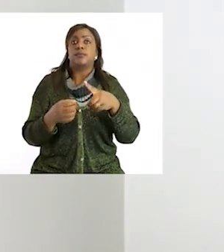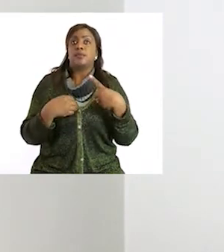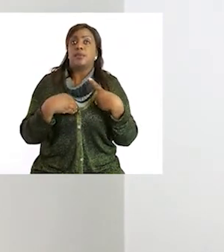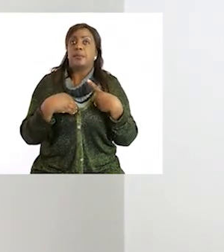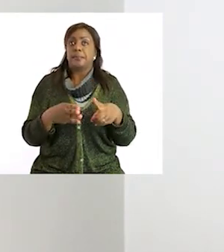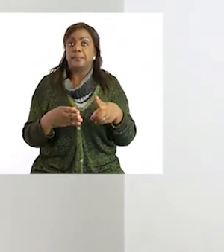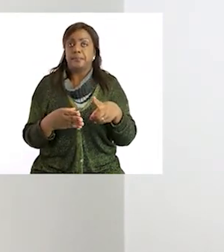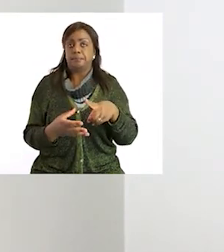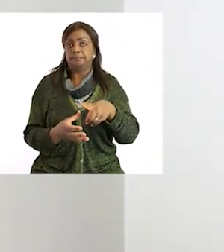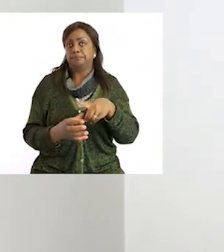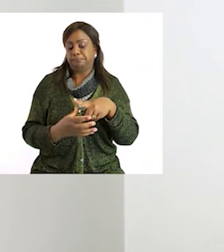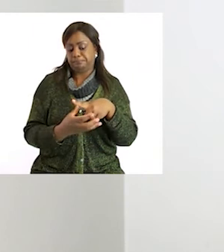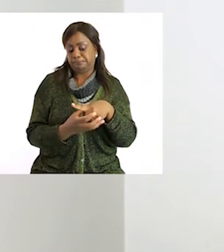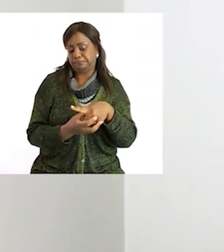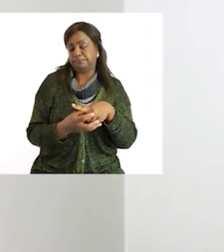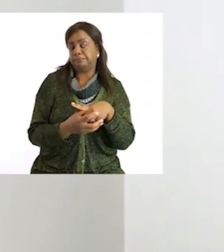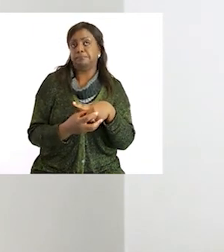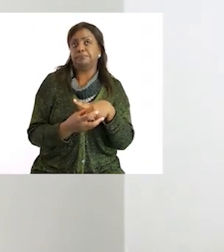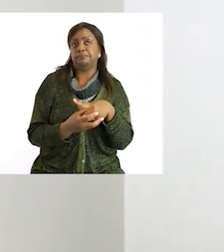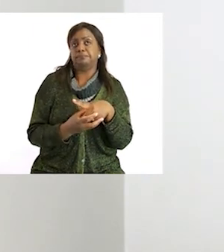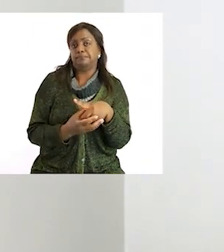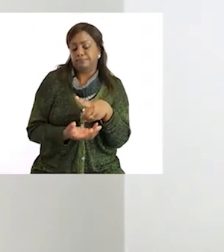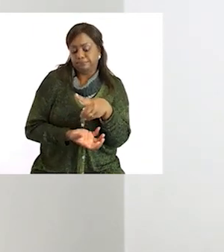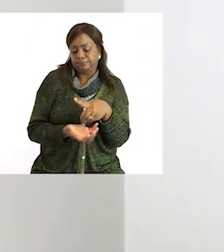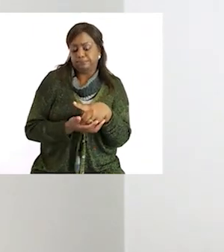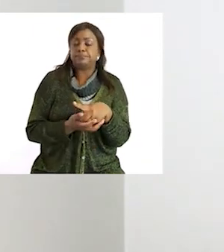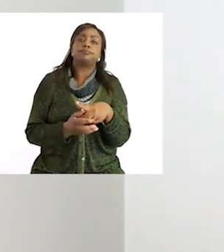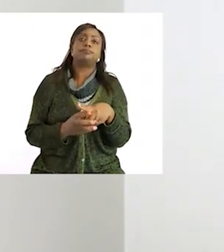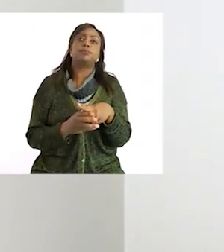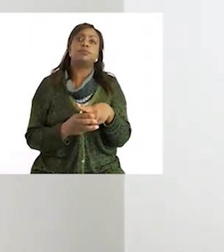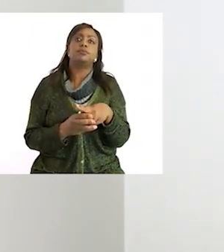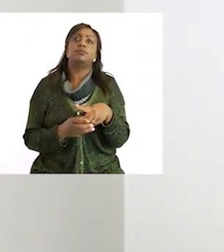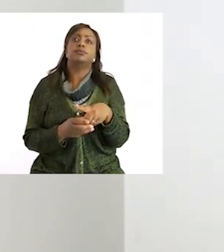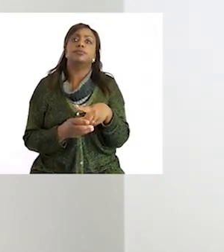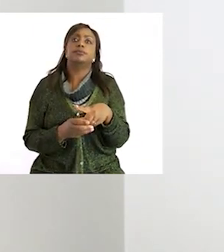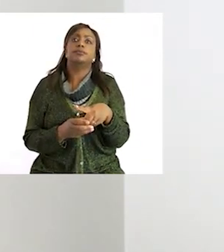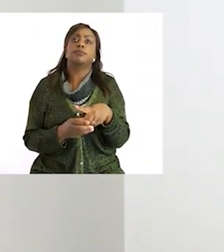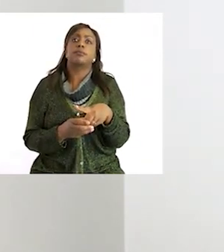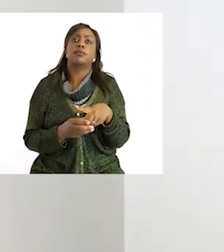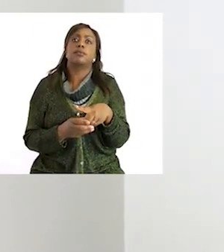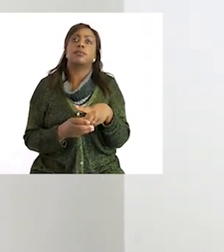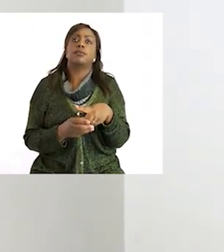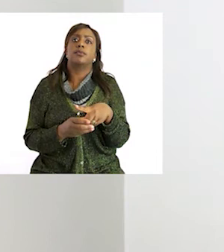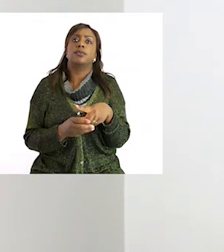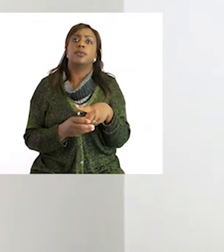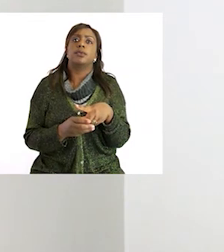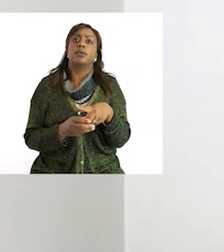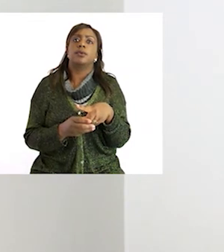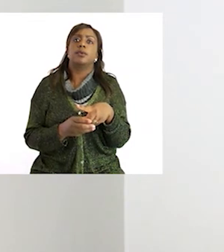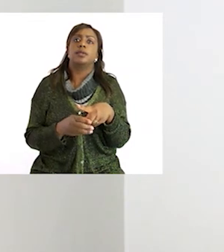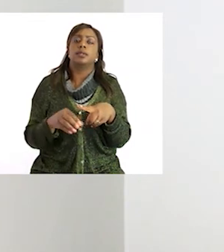to have a starting point and an ending point. And for this structure, our starting point will